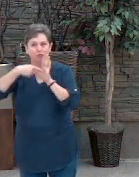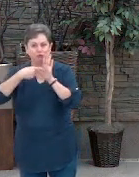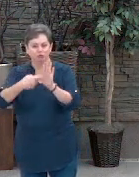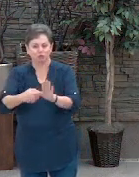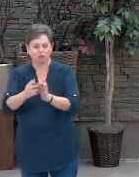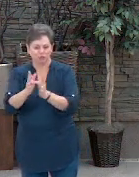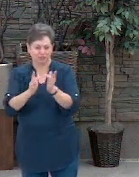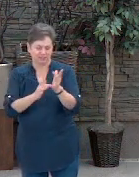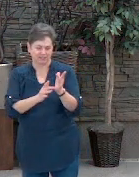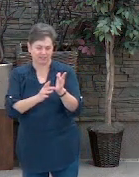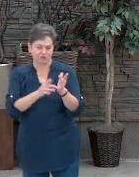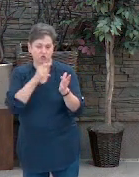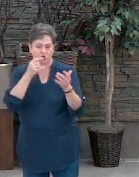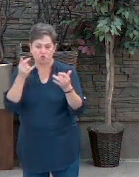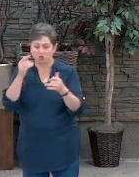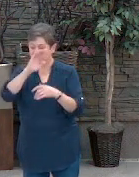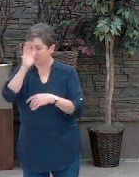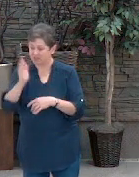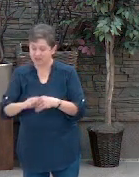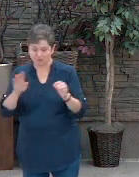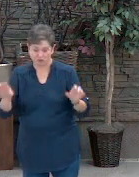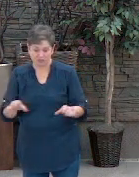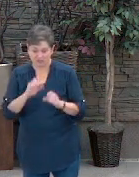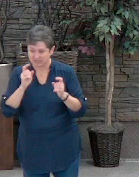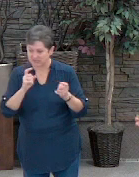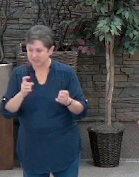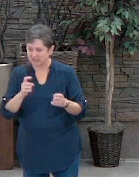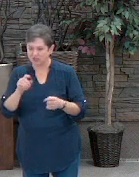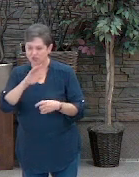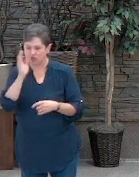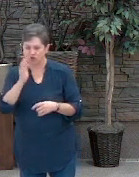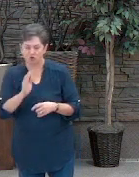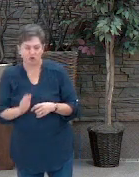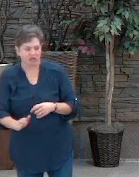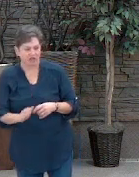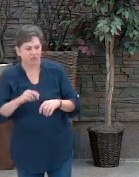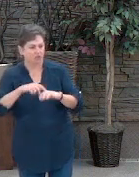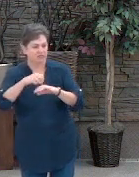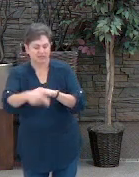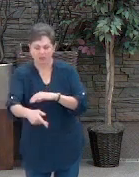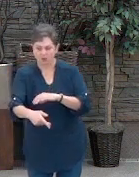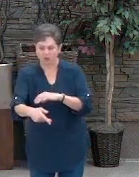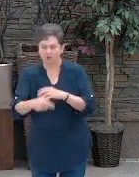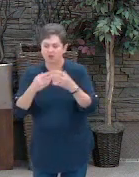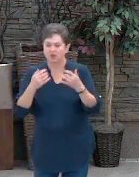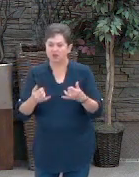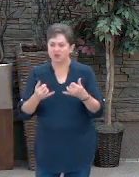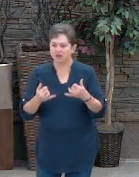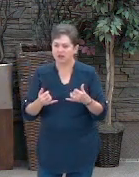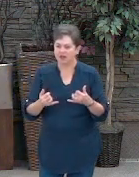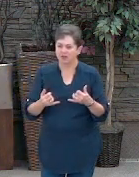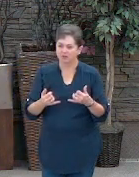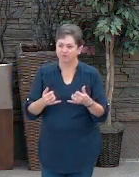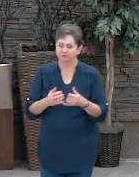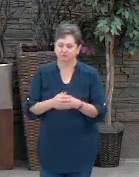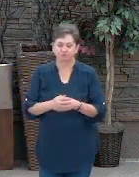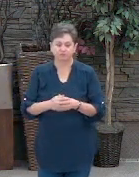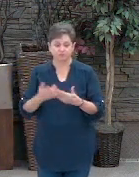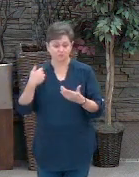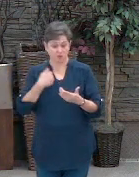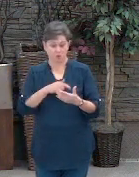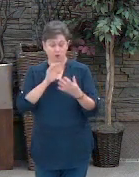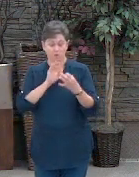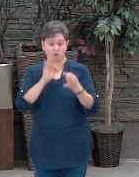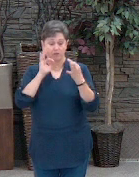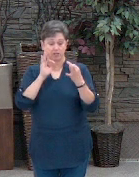Jesus, who never sinned, who never stumbled. Now, are we